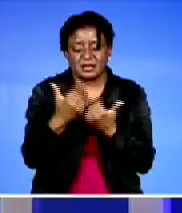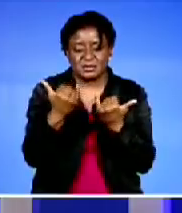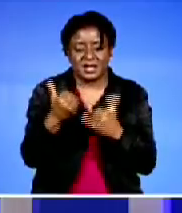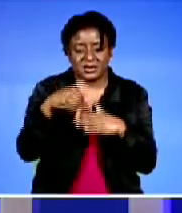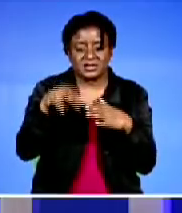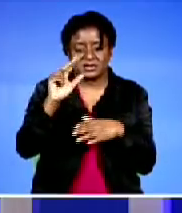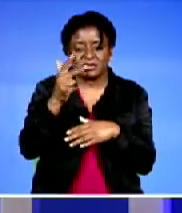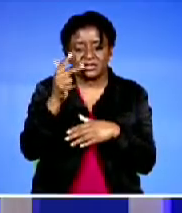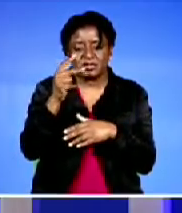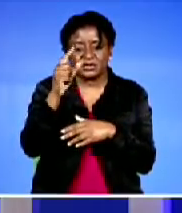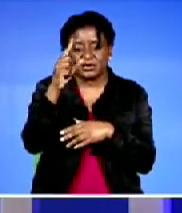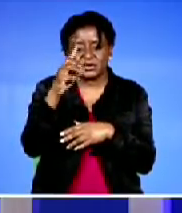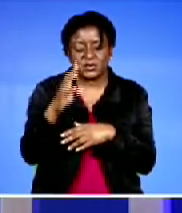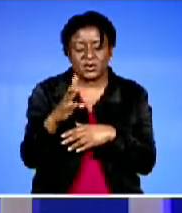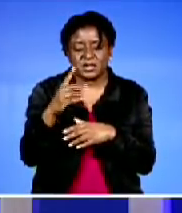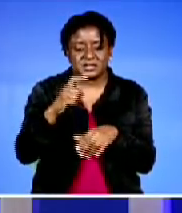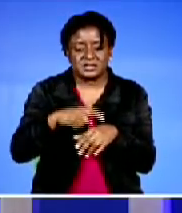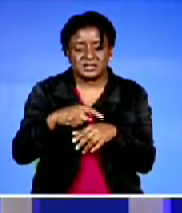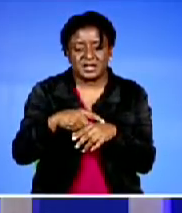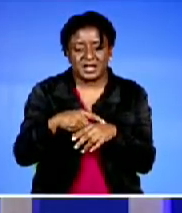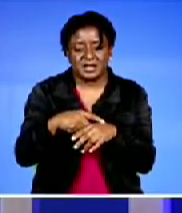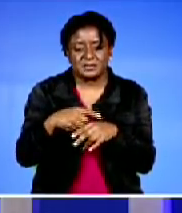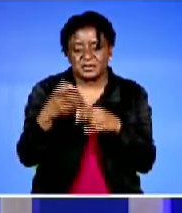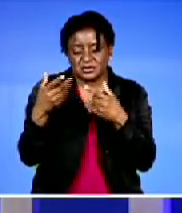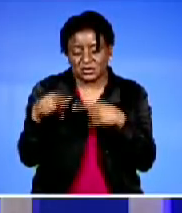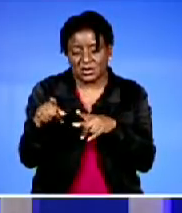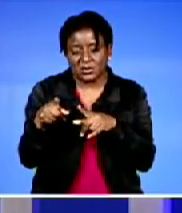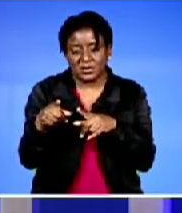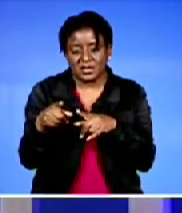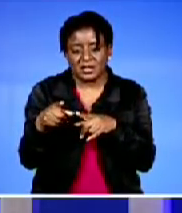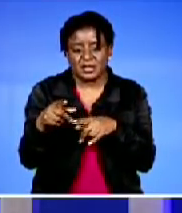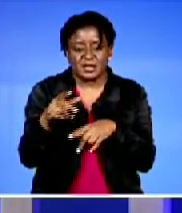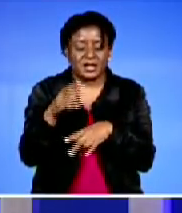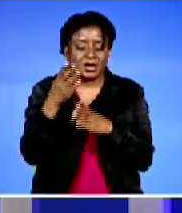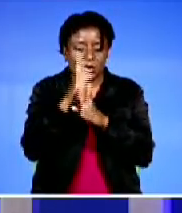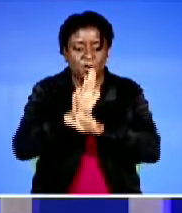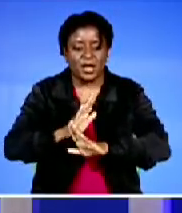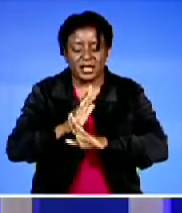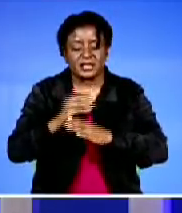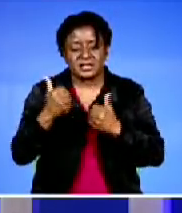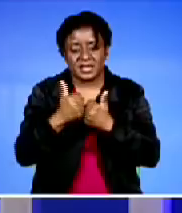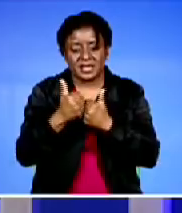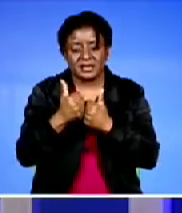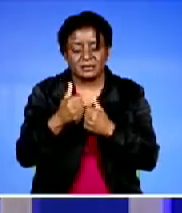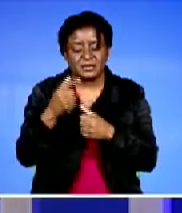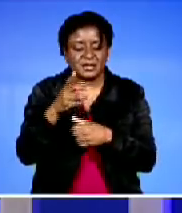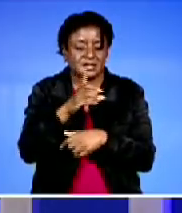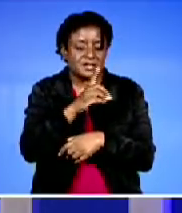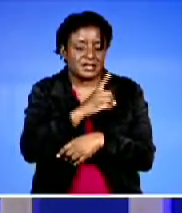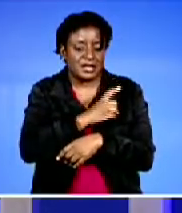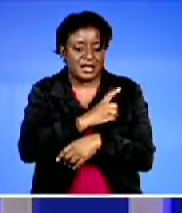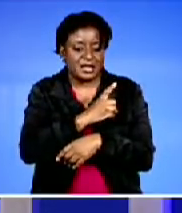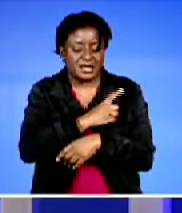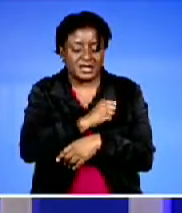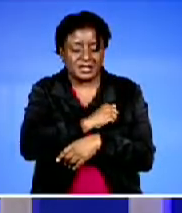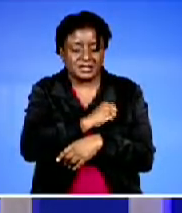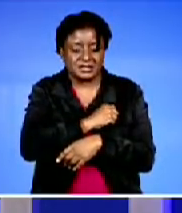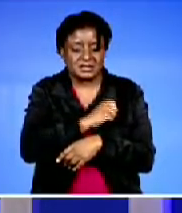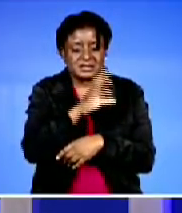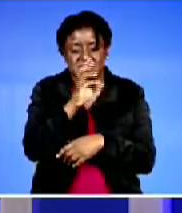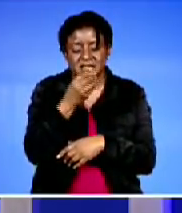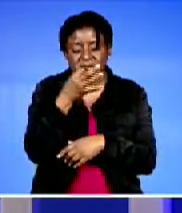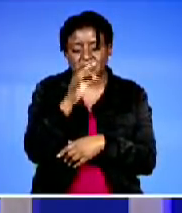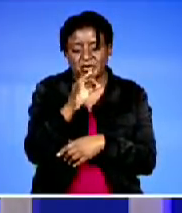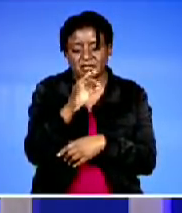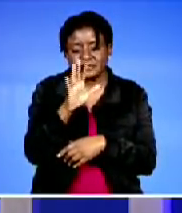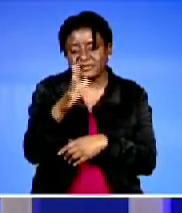3rd quarter, time running down. DeAndre, a pretty quiet game so far, only 6 points and 5 rebounds in 19 minutes. The Suns trailing by